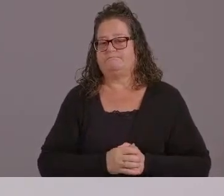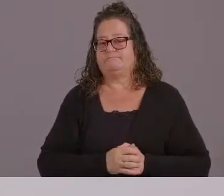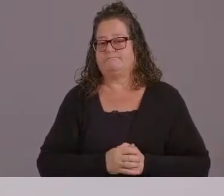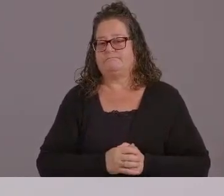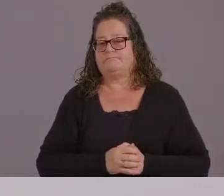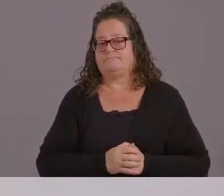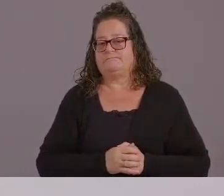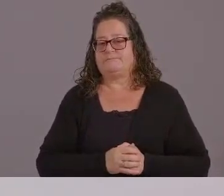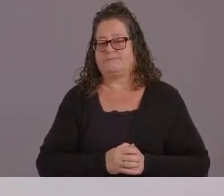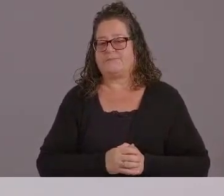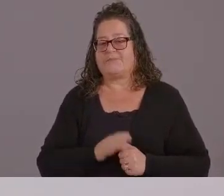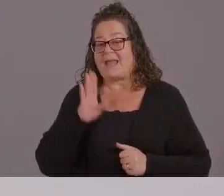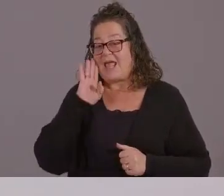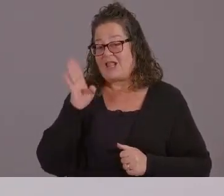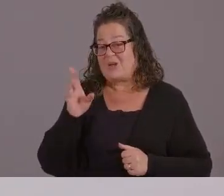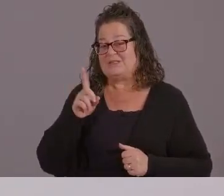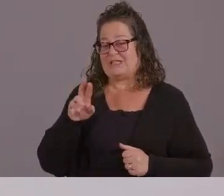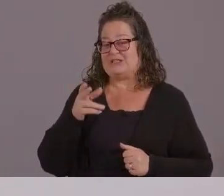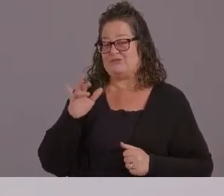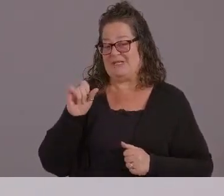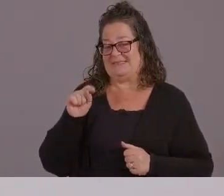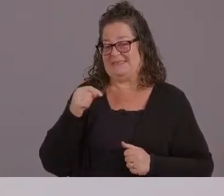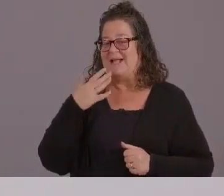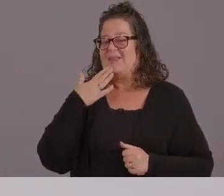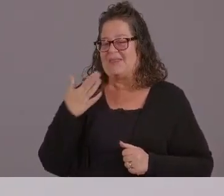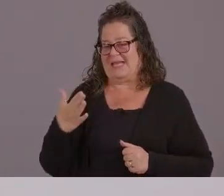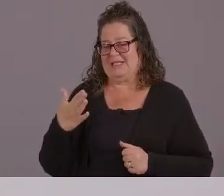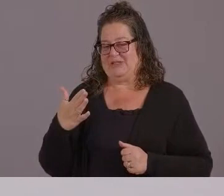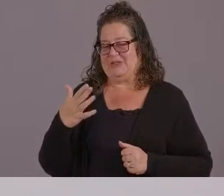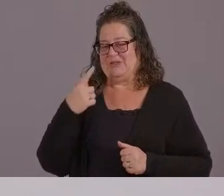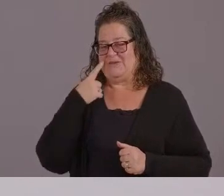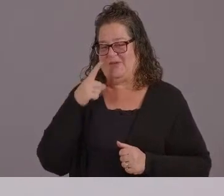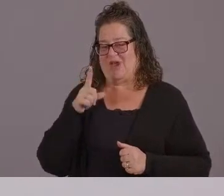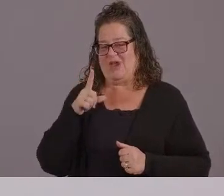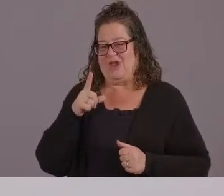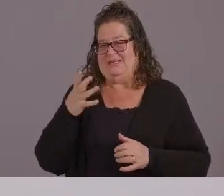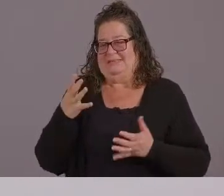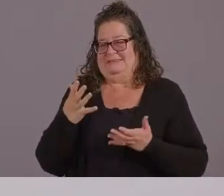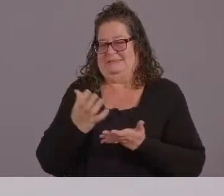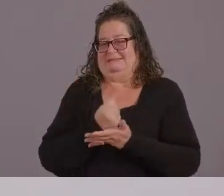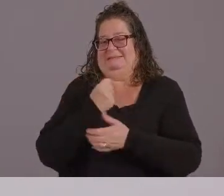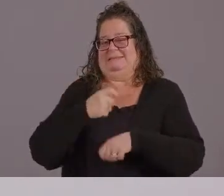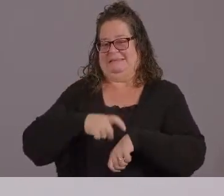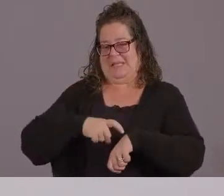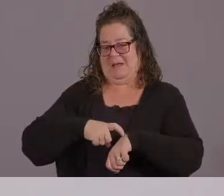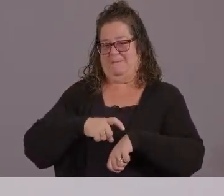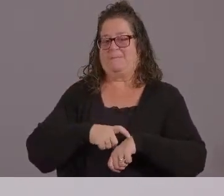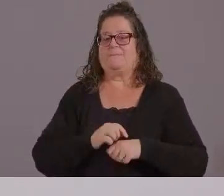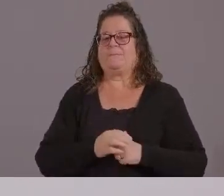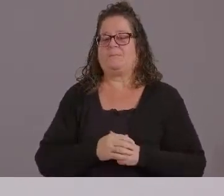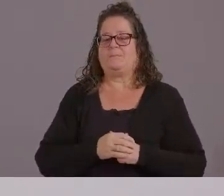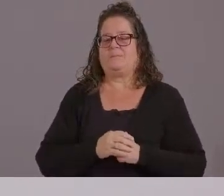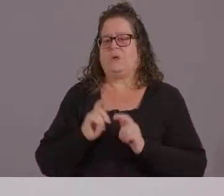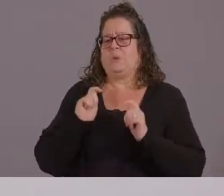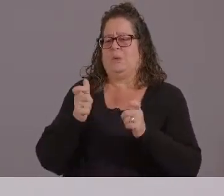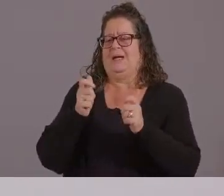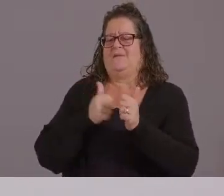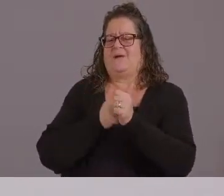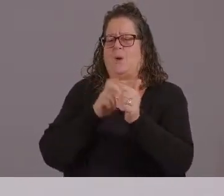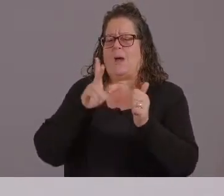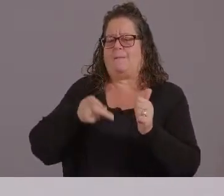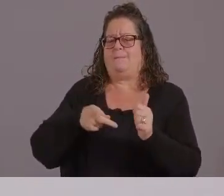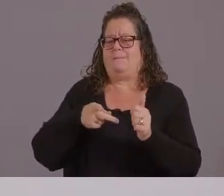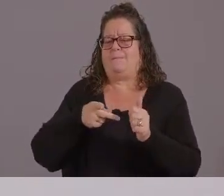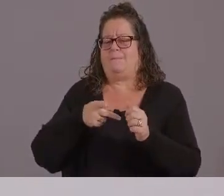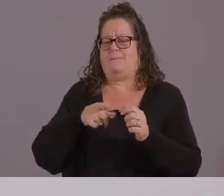Hey there, Dr. Chris. Thank you so much for taking the time. Just to follow up quickly on the FEMA decision, what